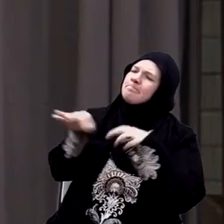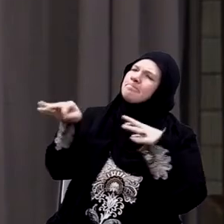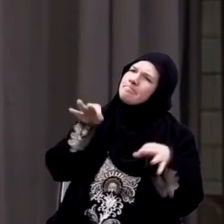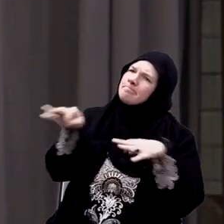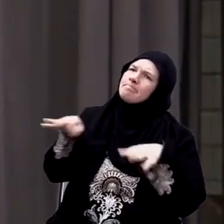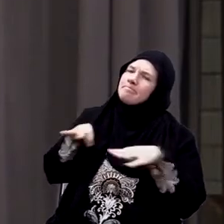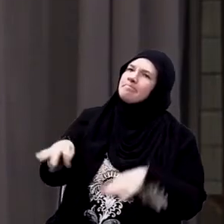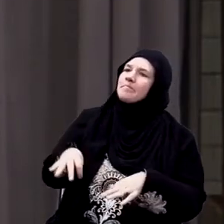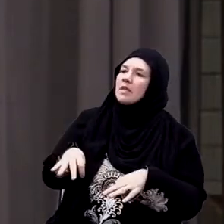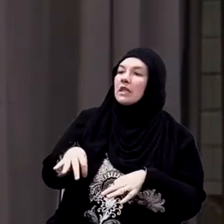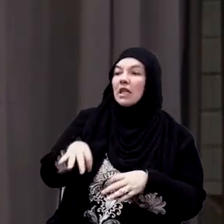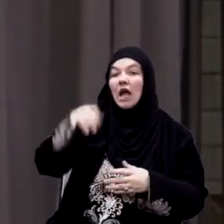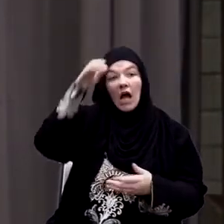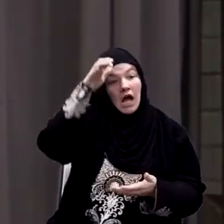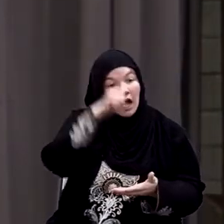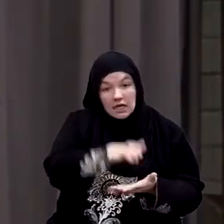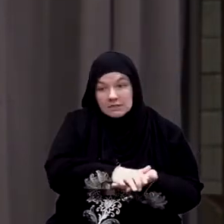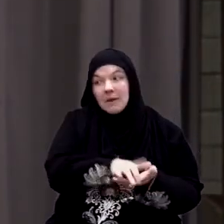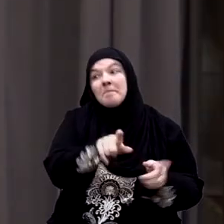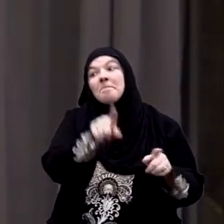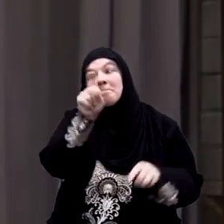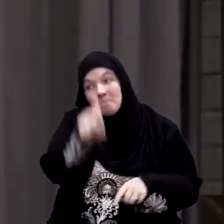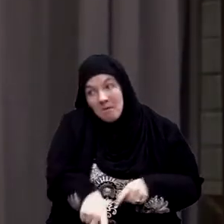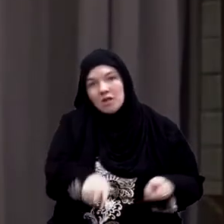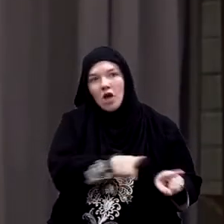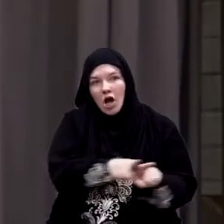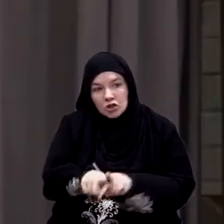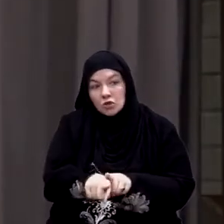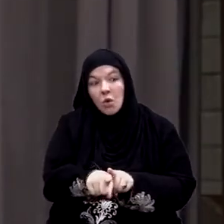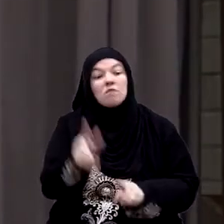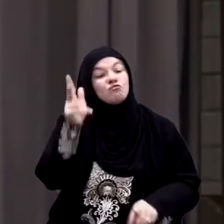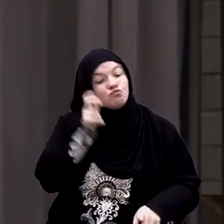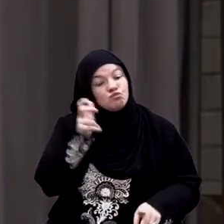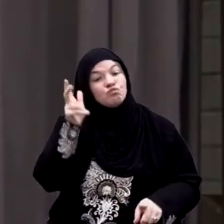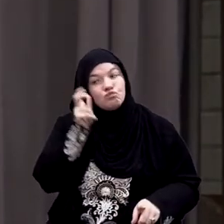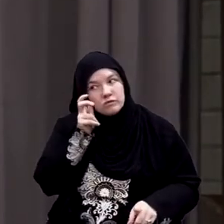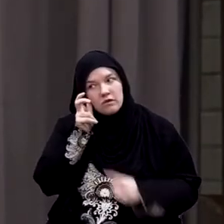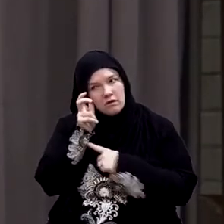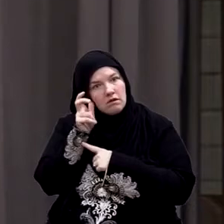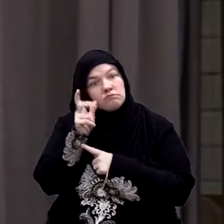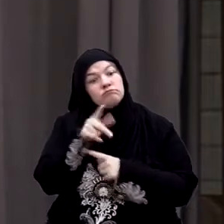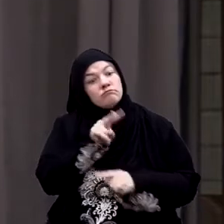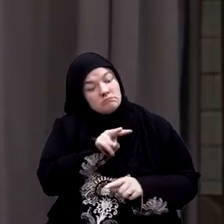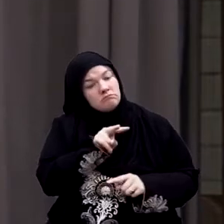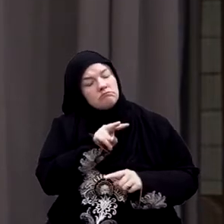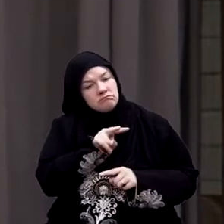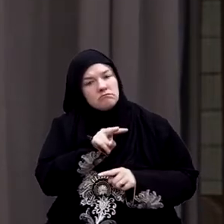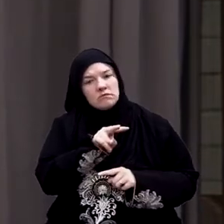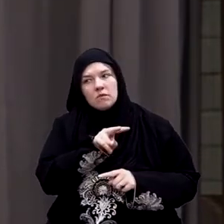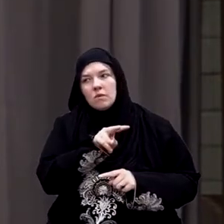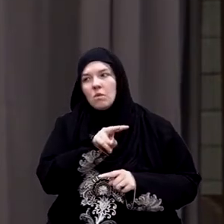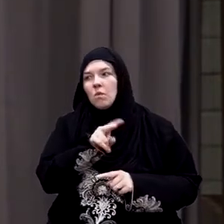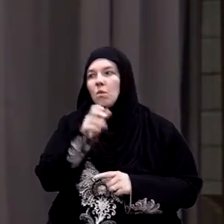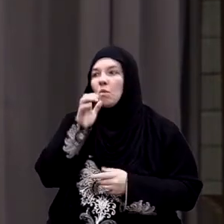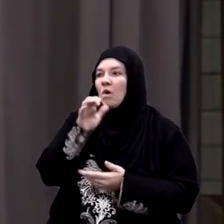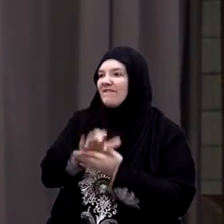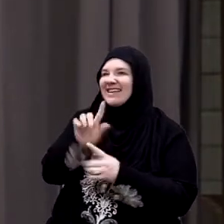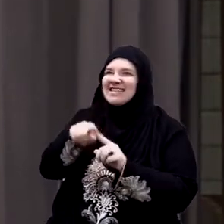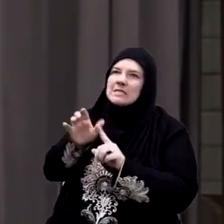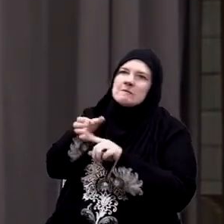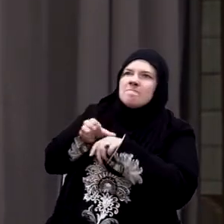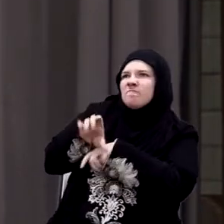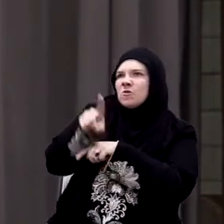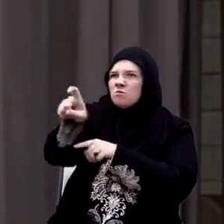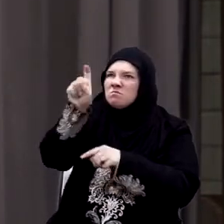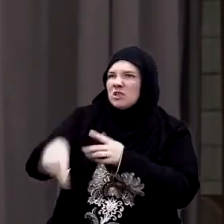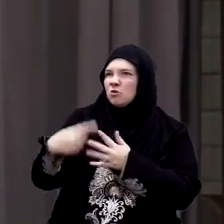the husband must also factor her advice in his decision, but she cannot force him